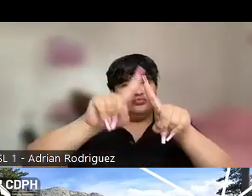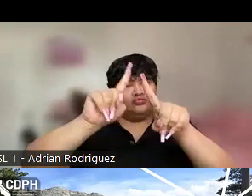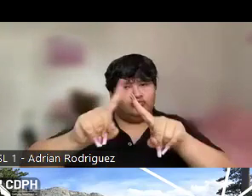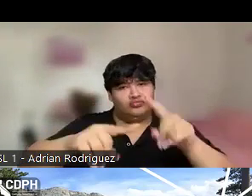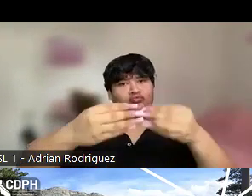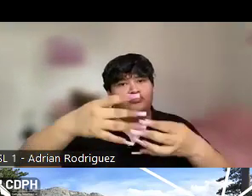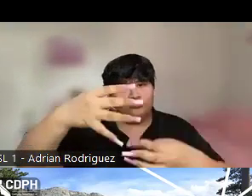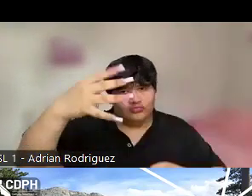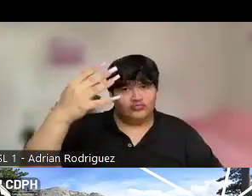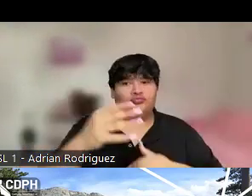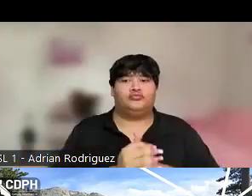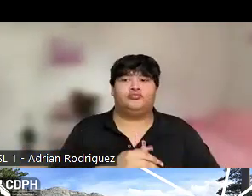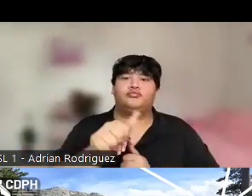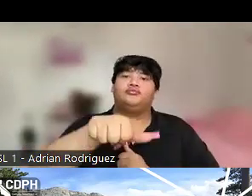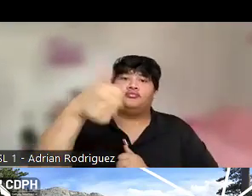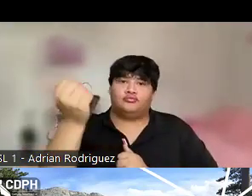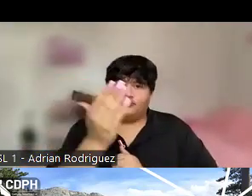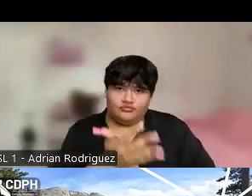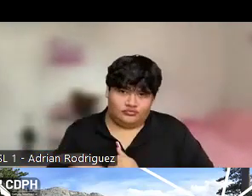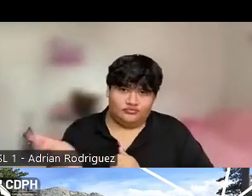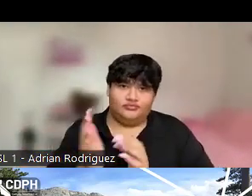next slide.